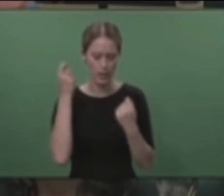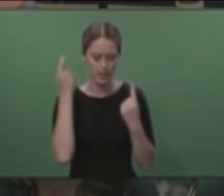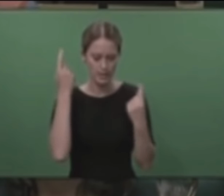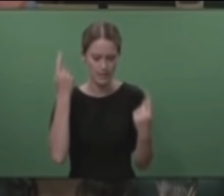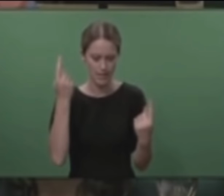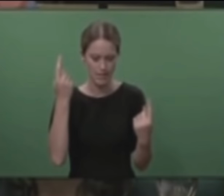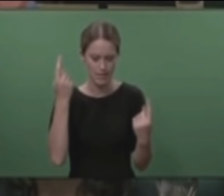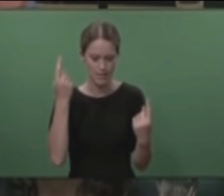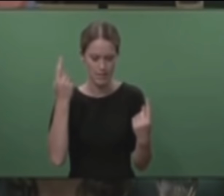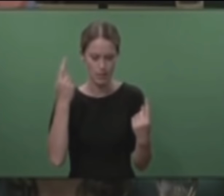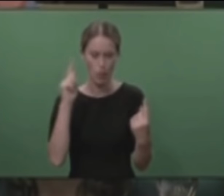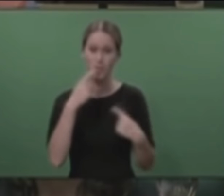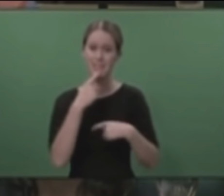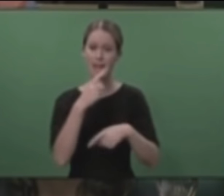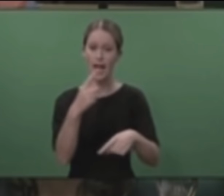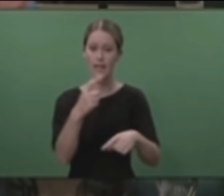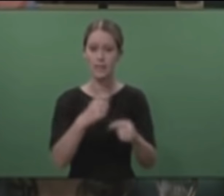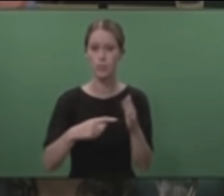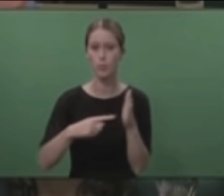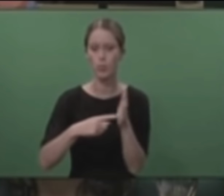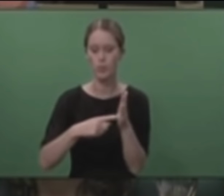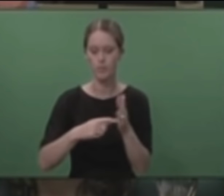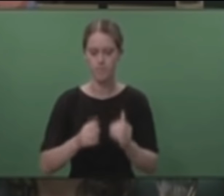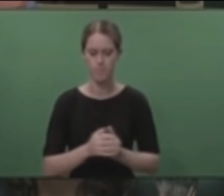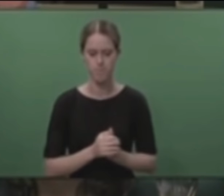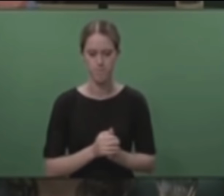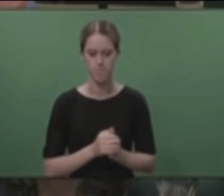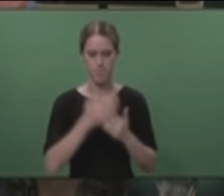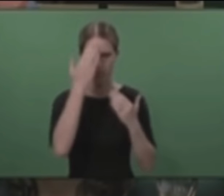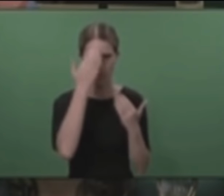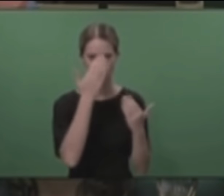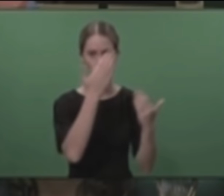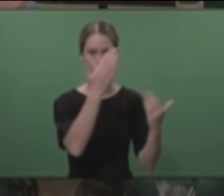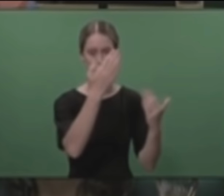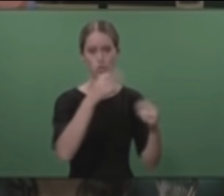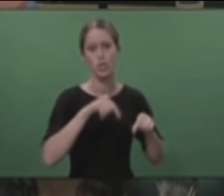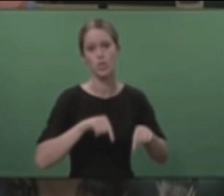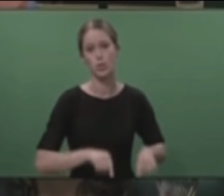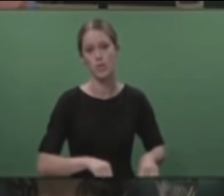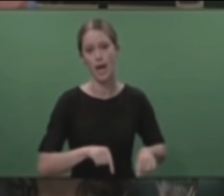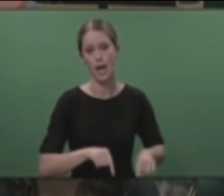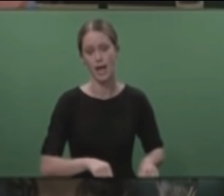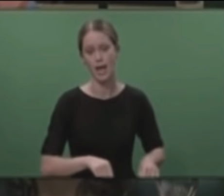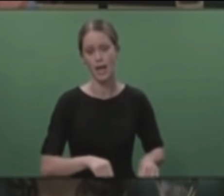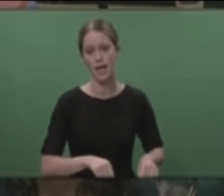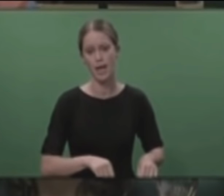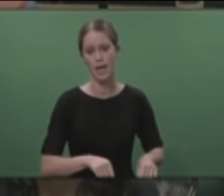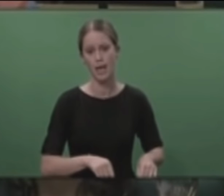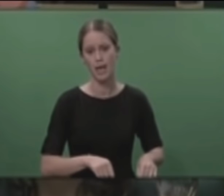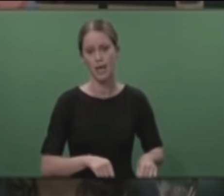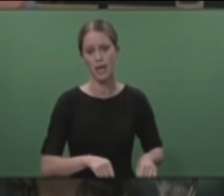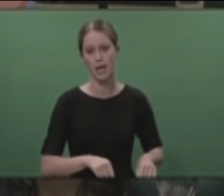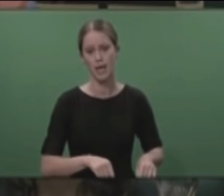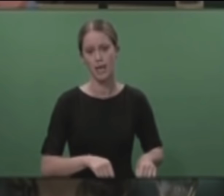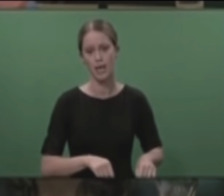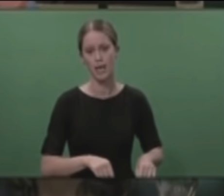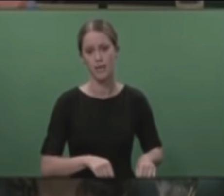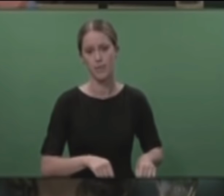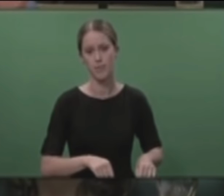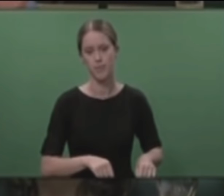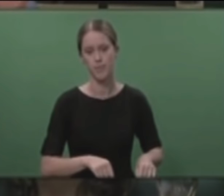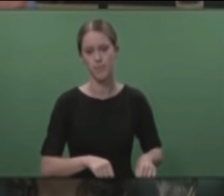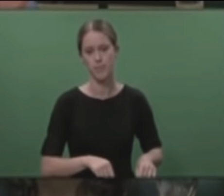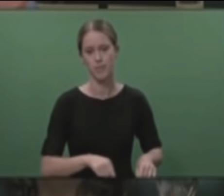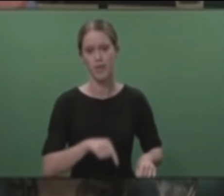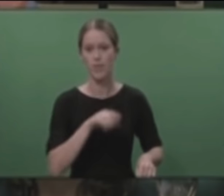that words matter. I acknowledge that today there is not one Muslim voice